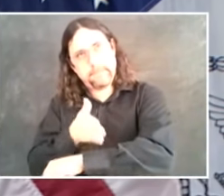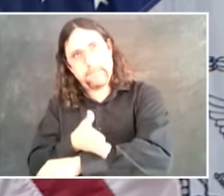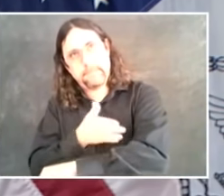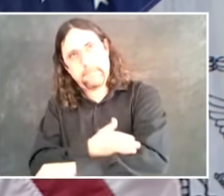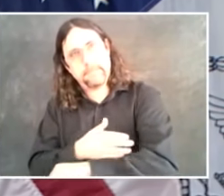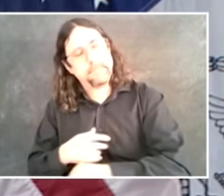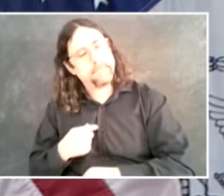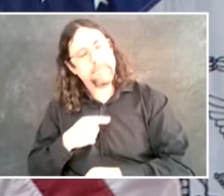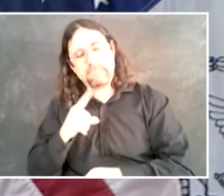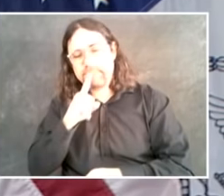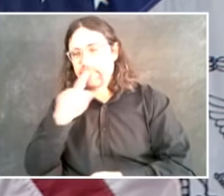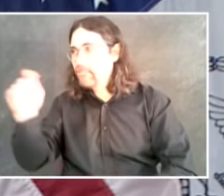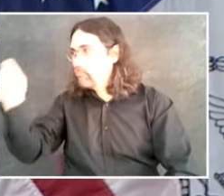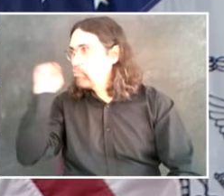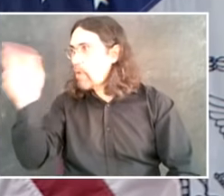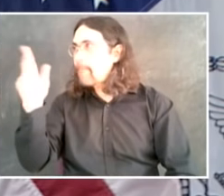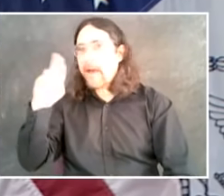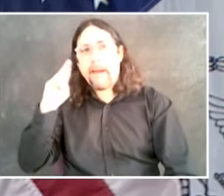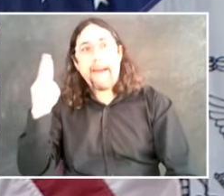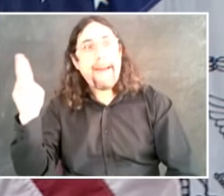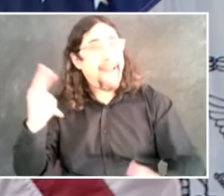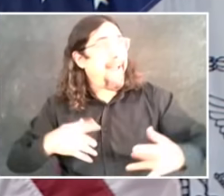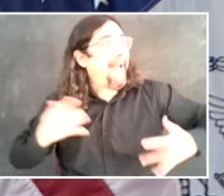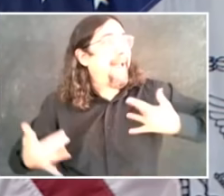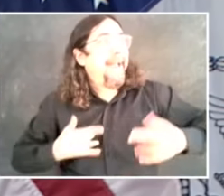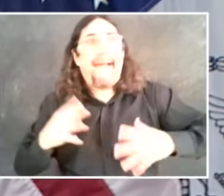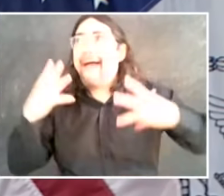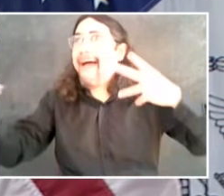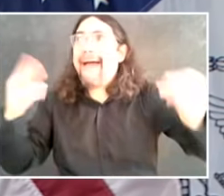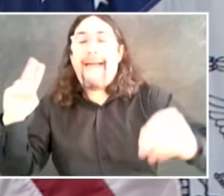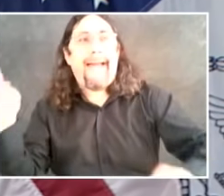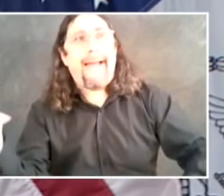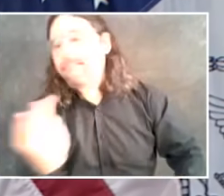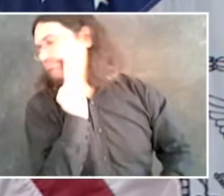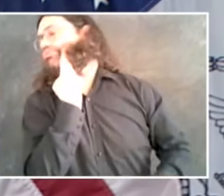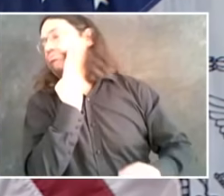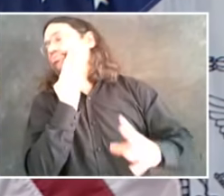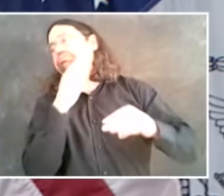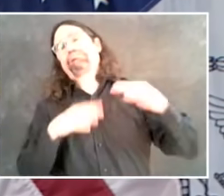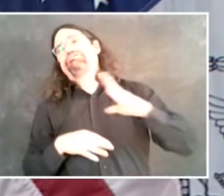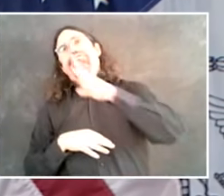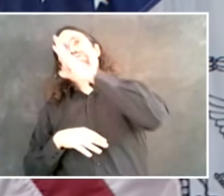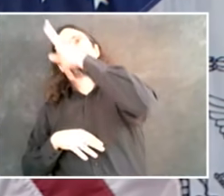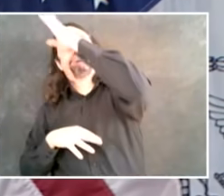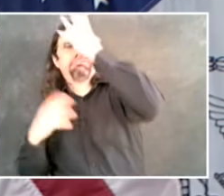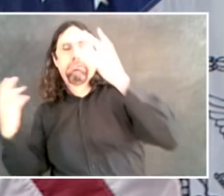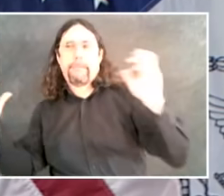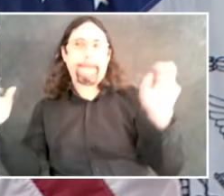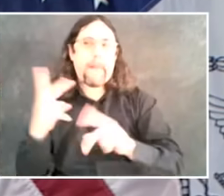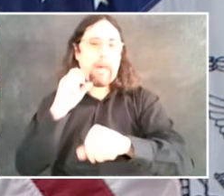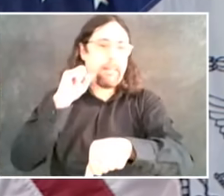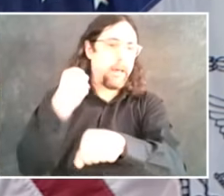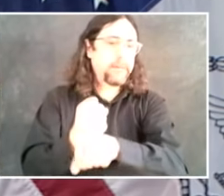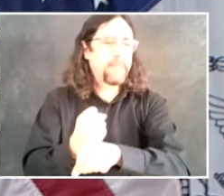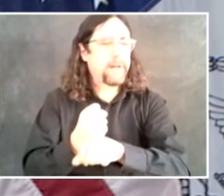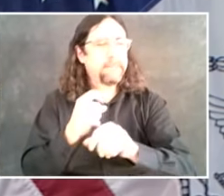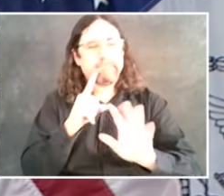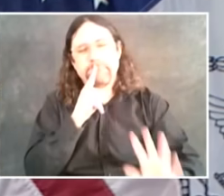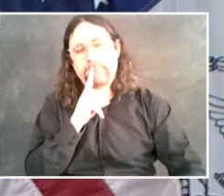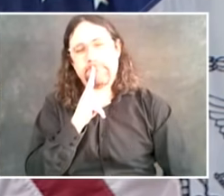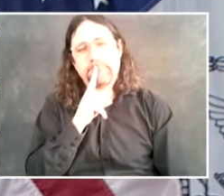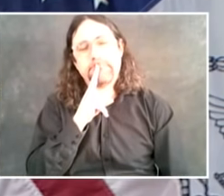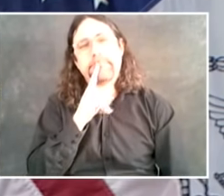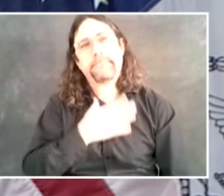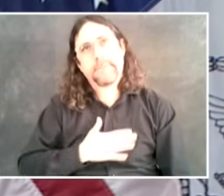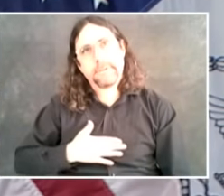So avoiding that boomerang, that's up to you, and that's up to all of us here at City Hall to make sure we are prudent